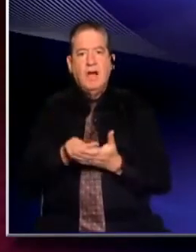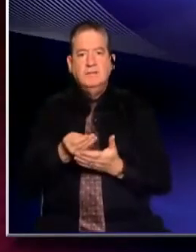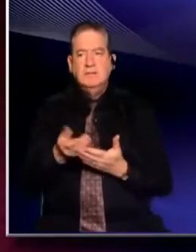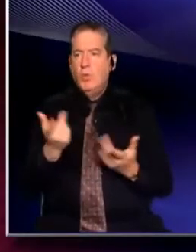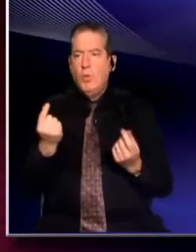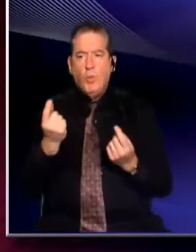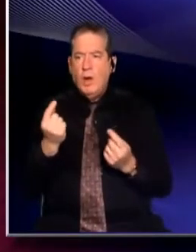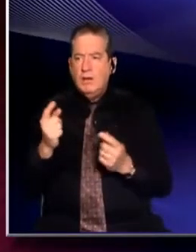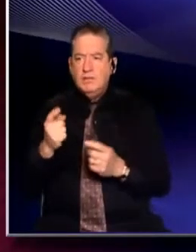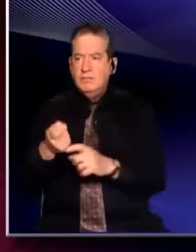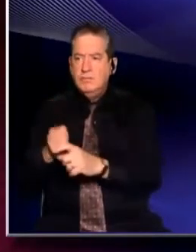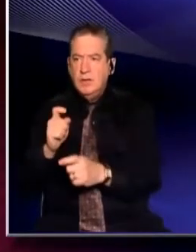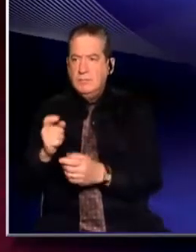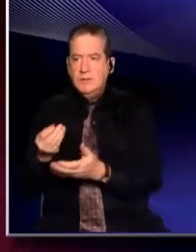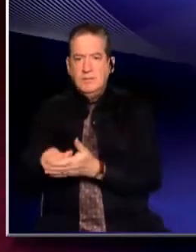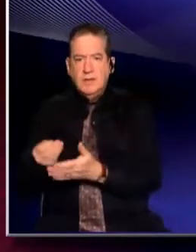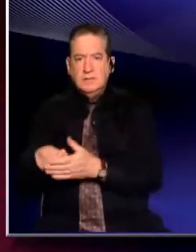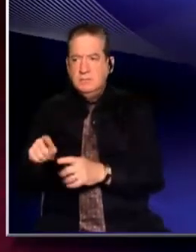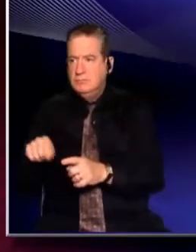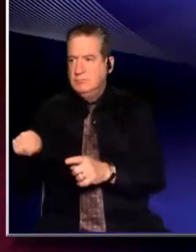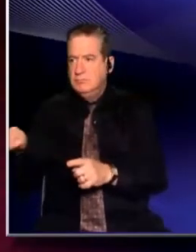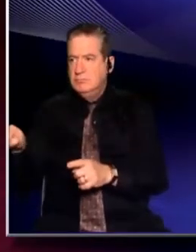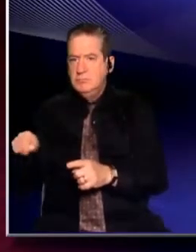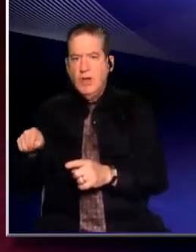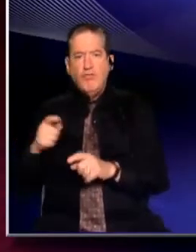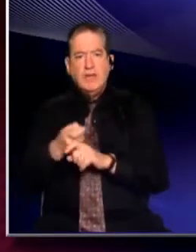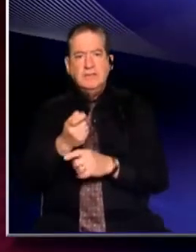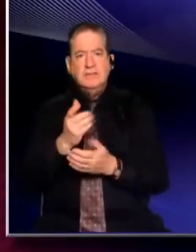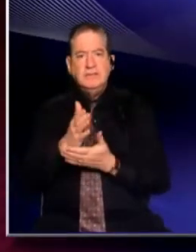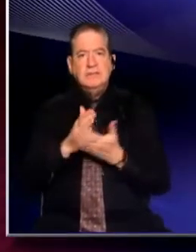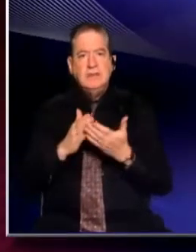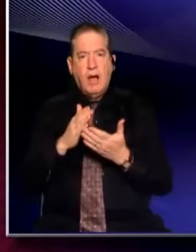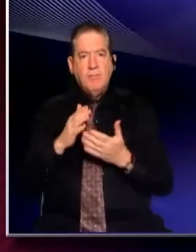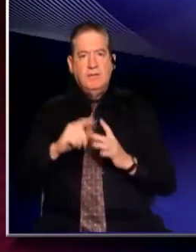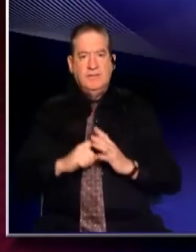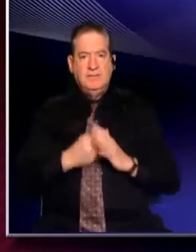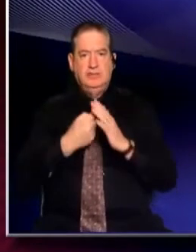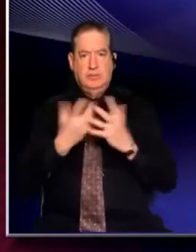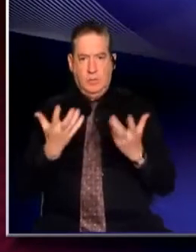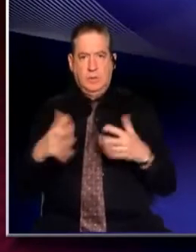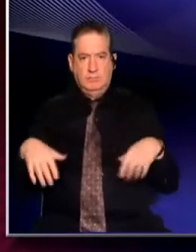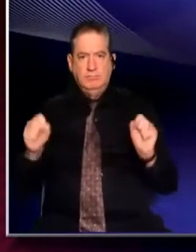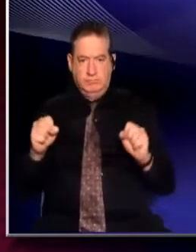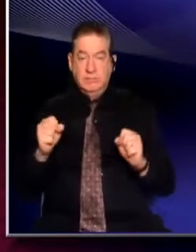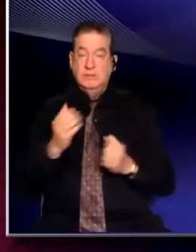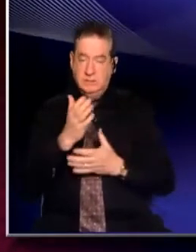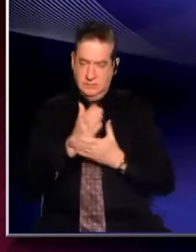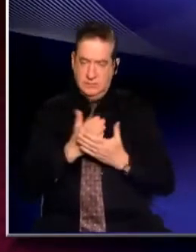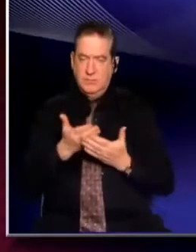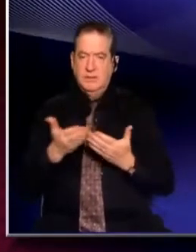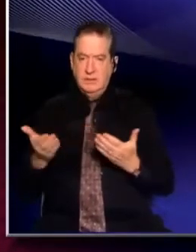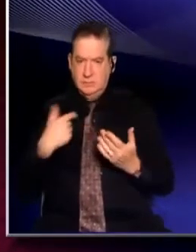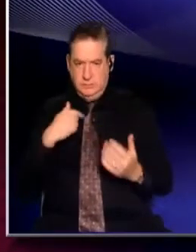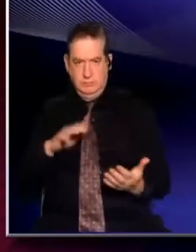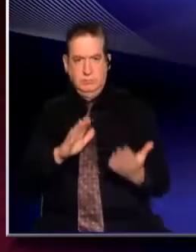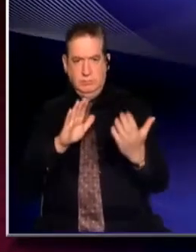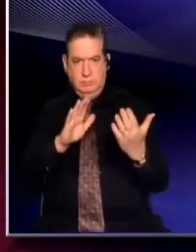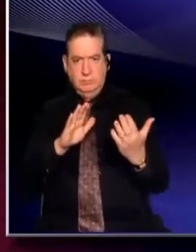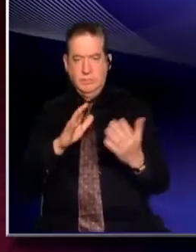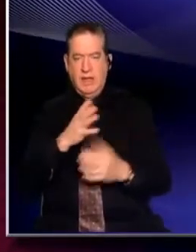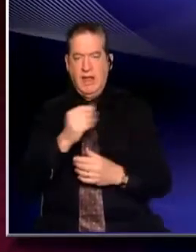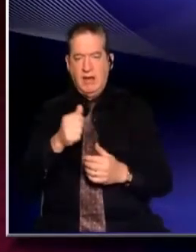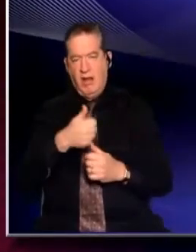what sources or funds are available for some of the initiatives they want to undertake. So these are things that we'll be approaching along with